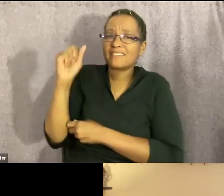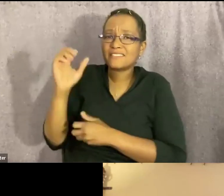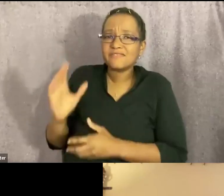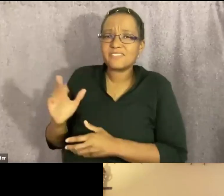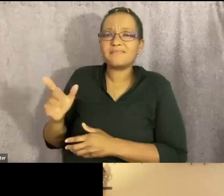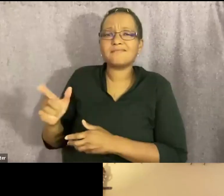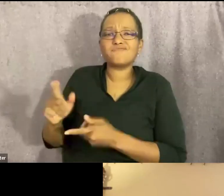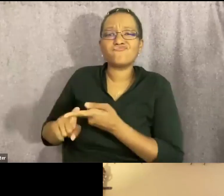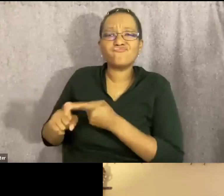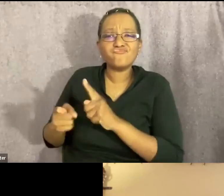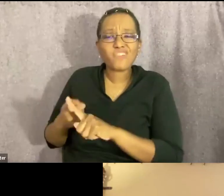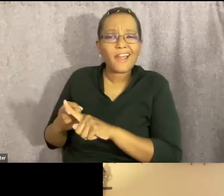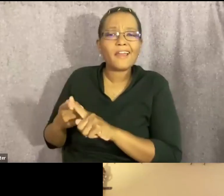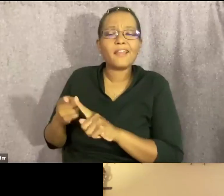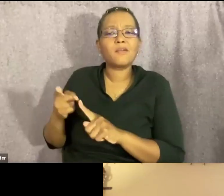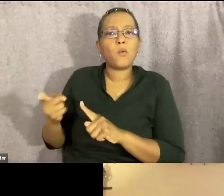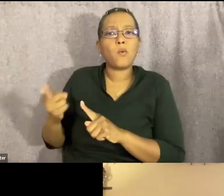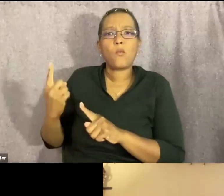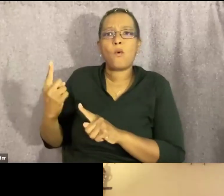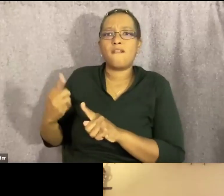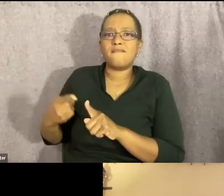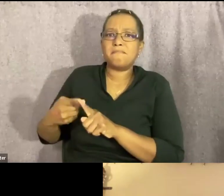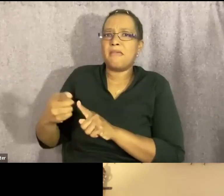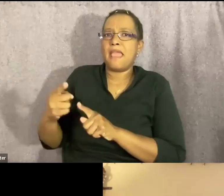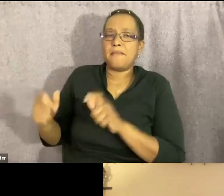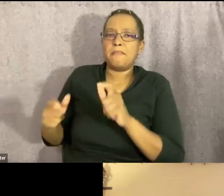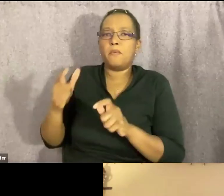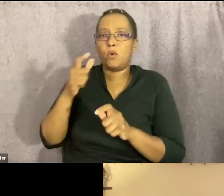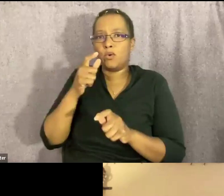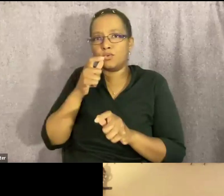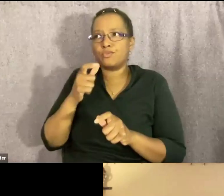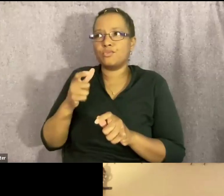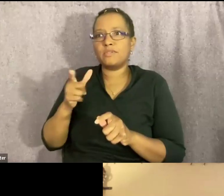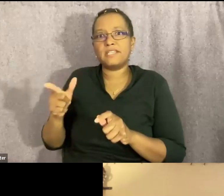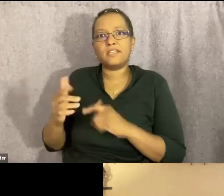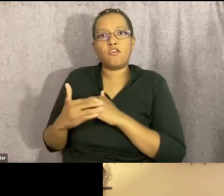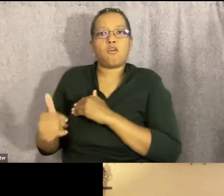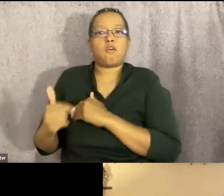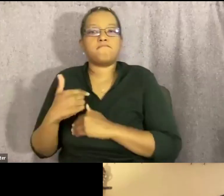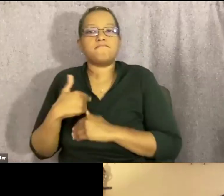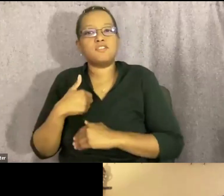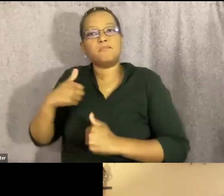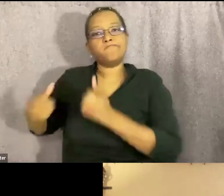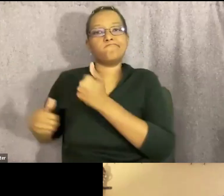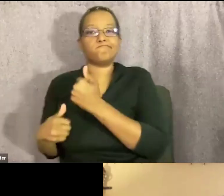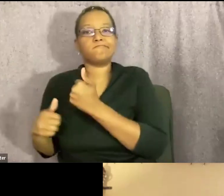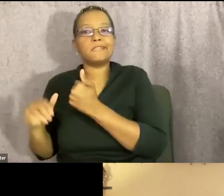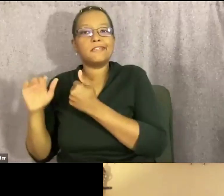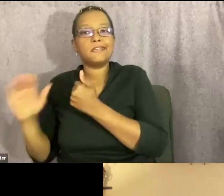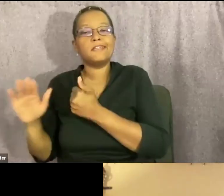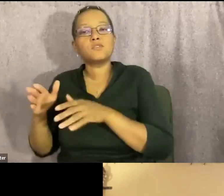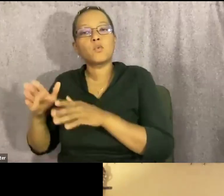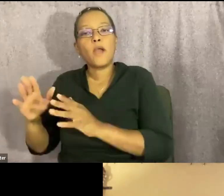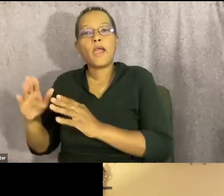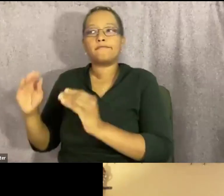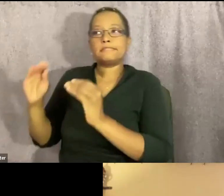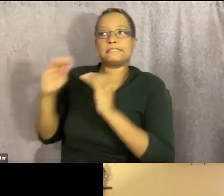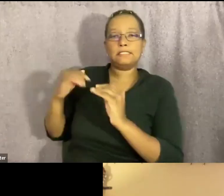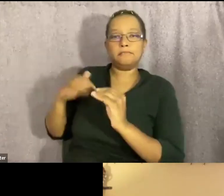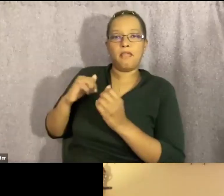in this cohort, but I'm noticing a duality or dance of centering